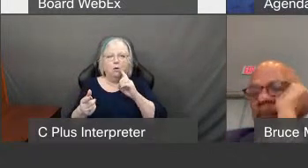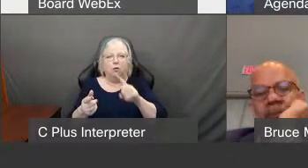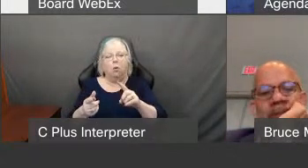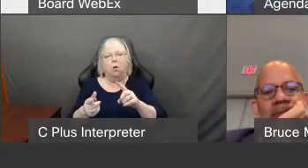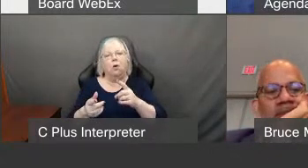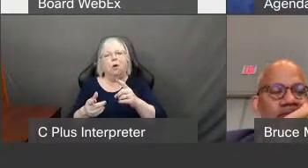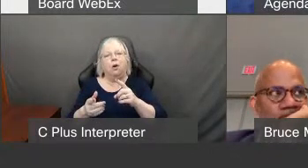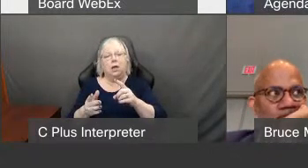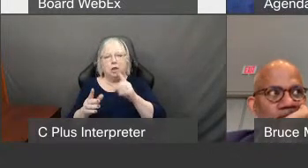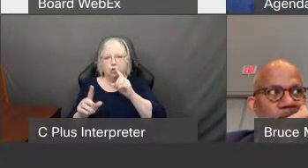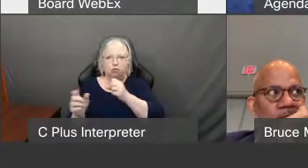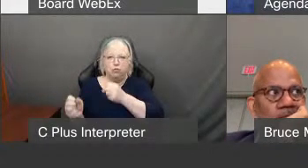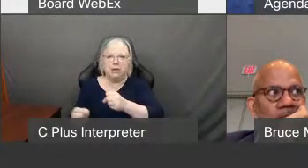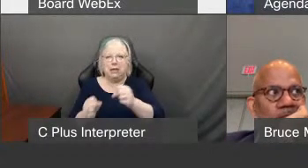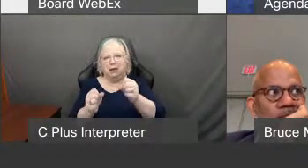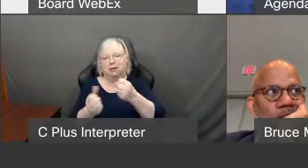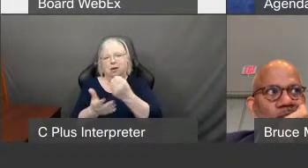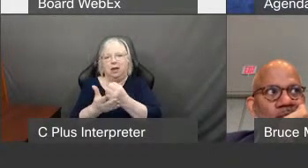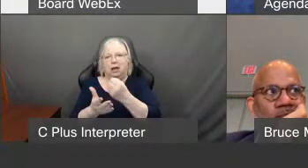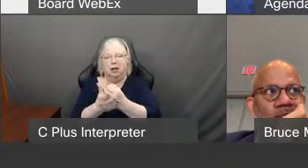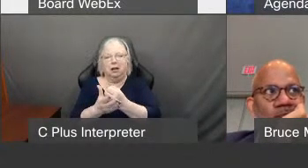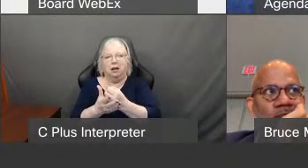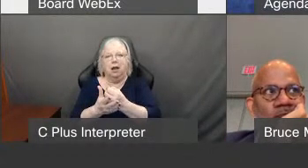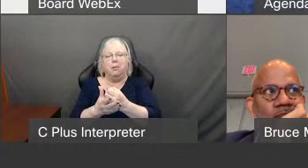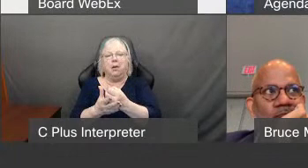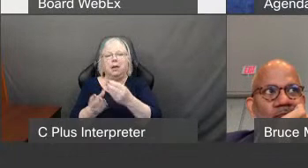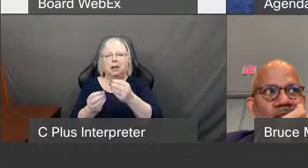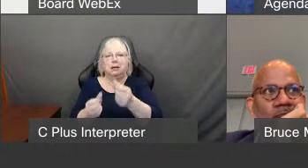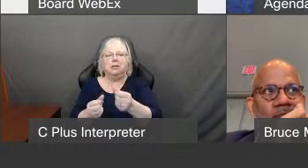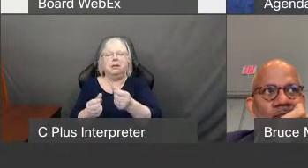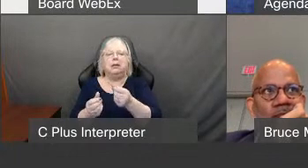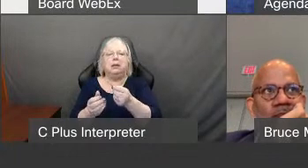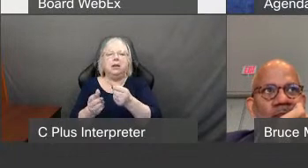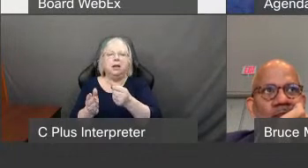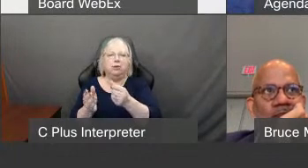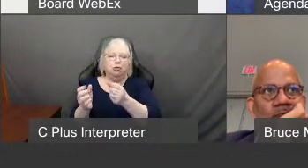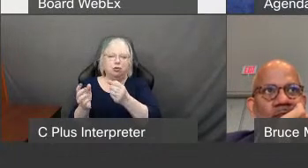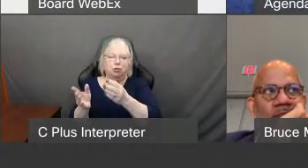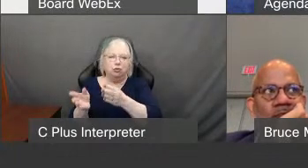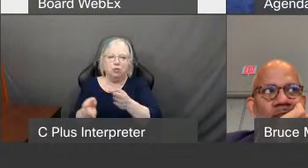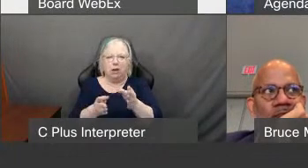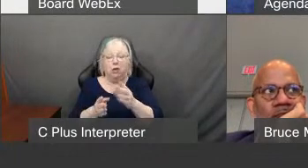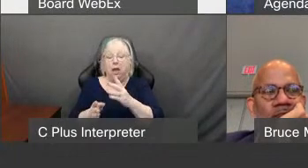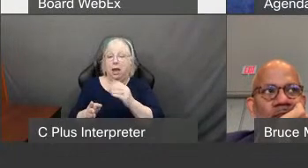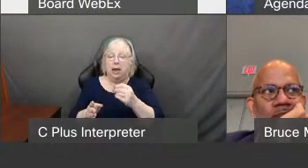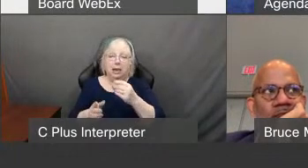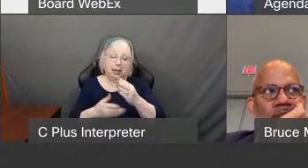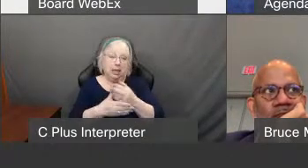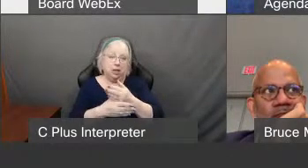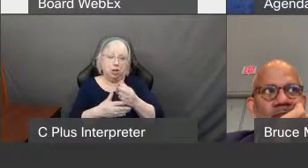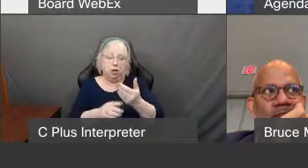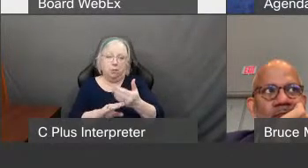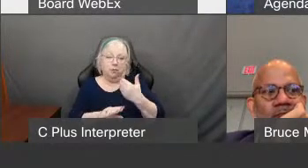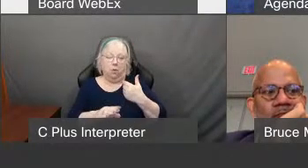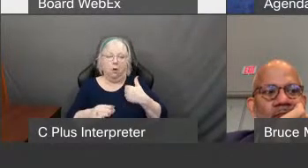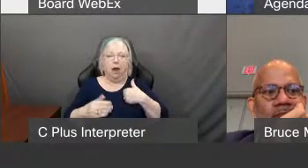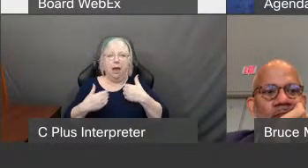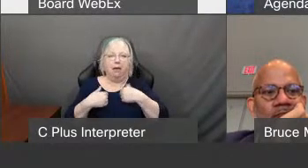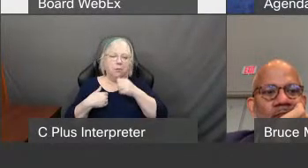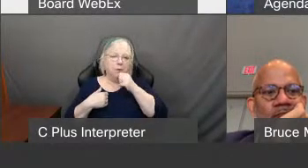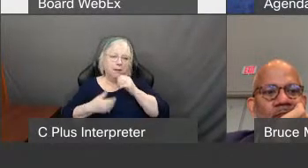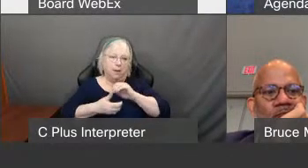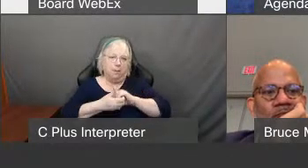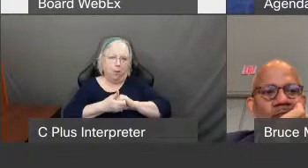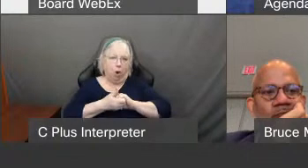development strategy. And as I shared with you and the board a few weeks ago, I do have private partners that